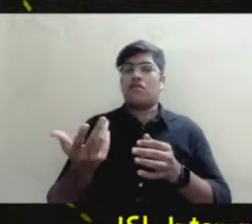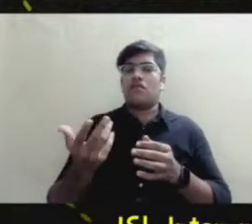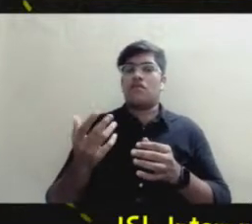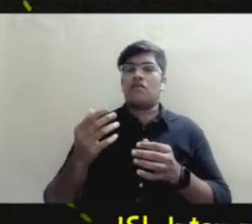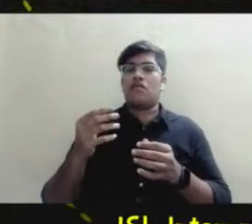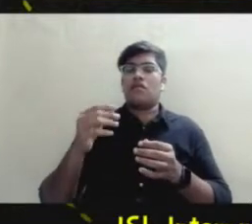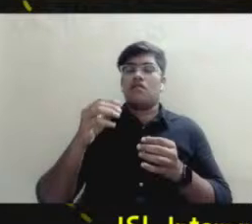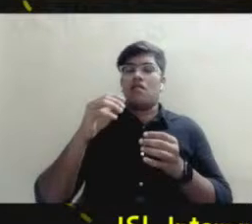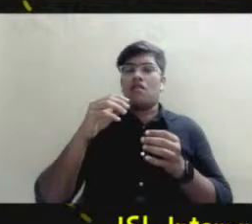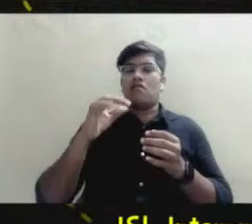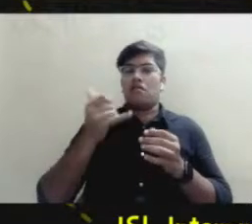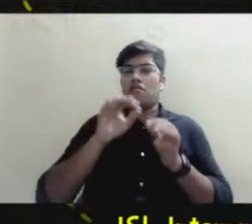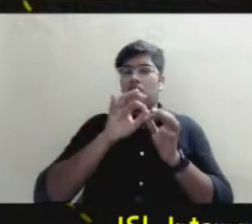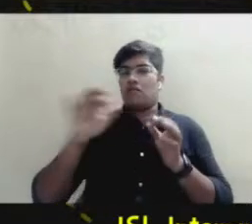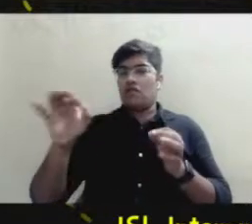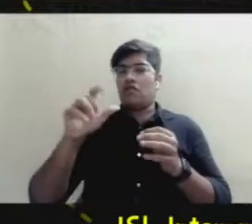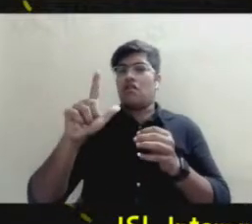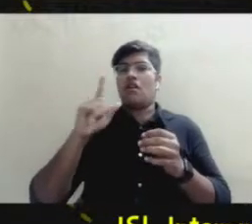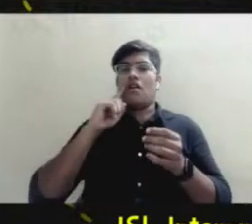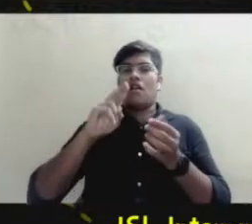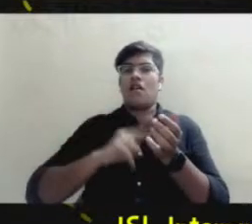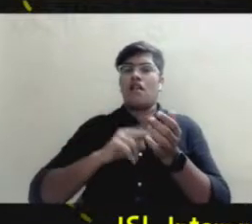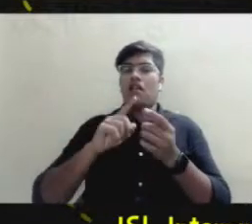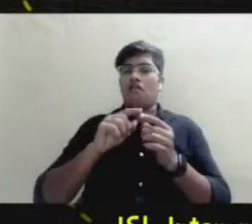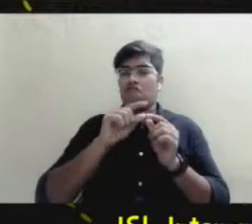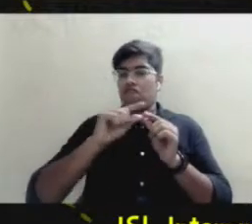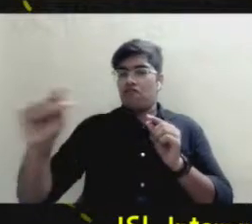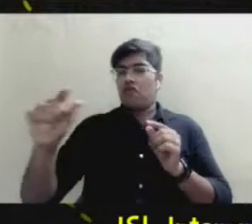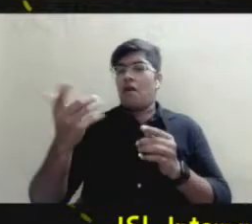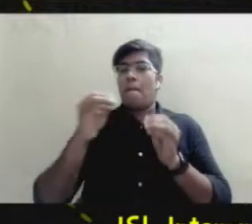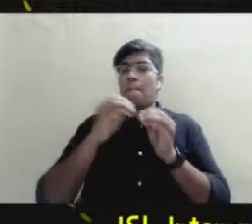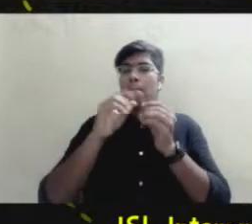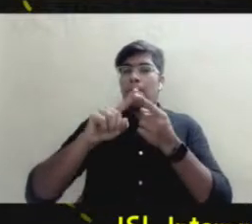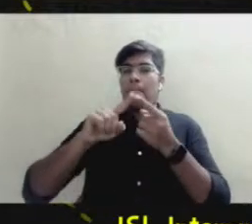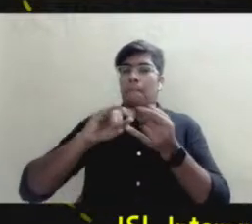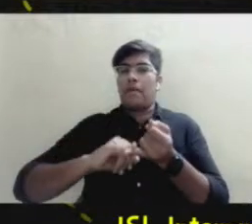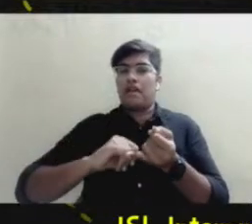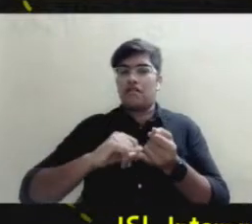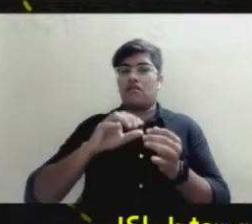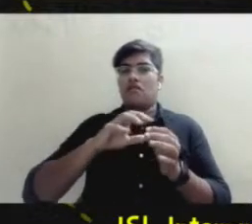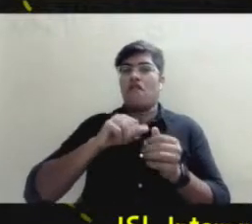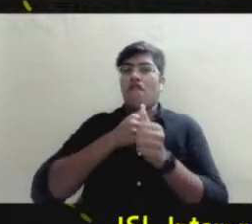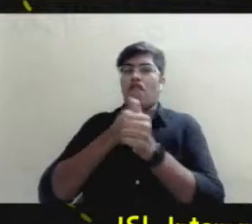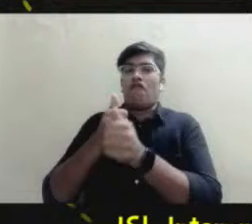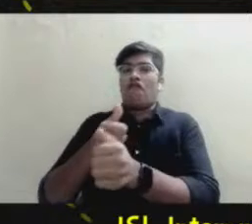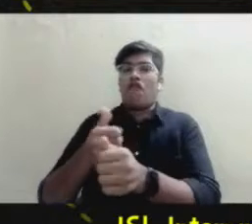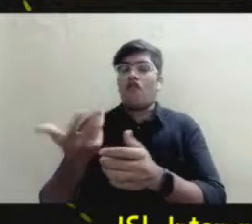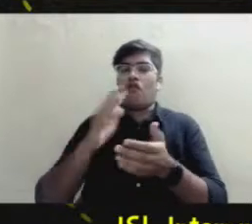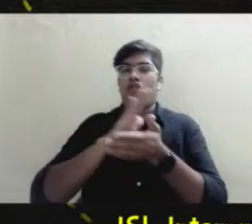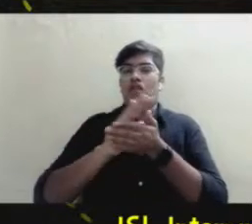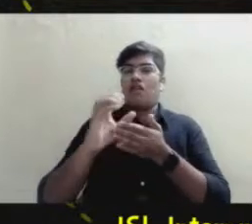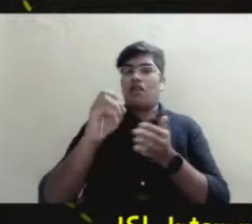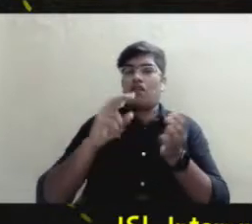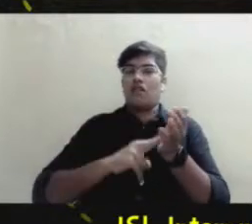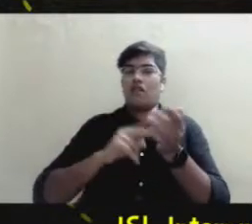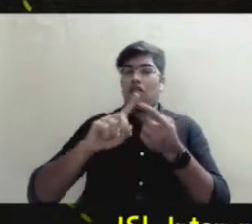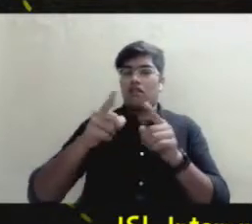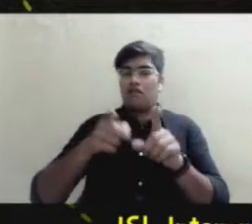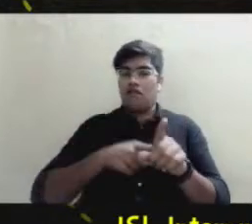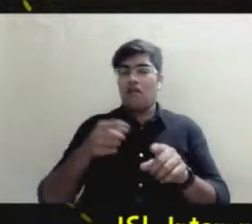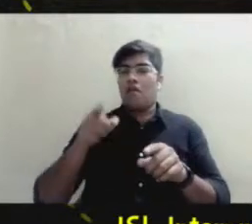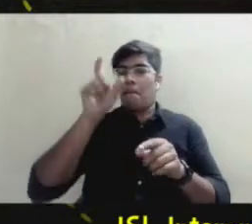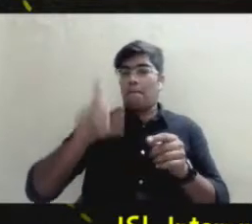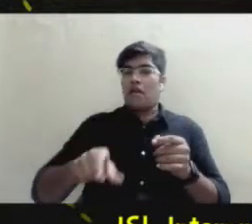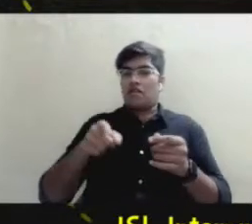going towards a pot of honey. And of course, it is supposedly Surdas Ji. We don't know if